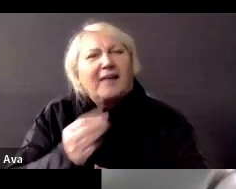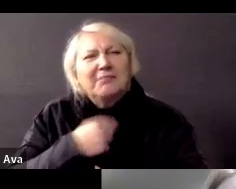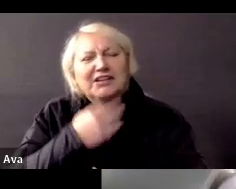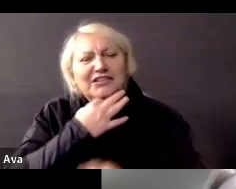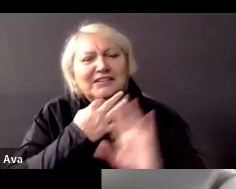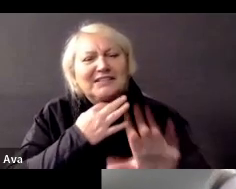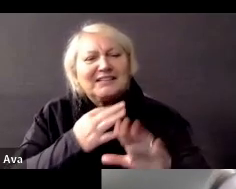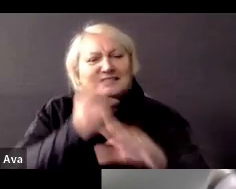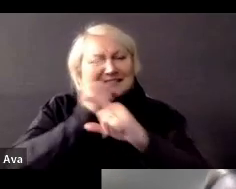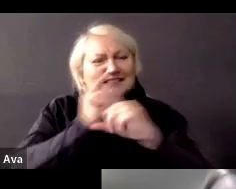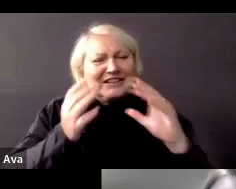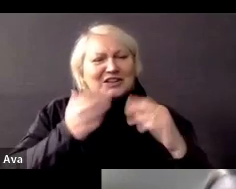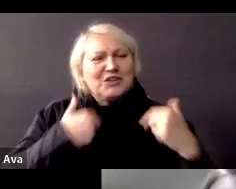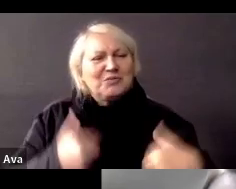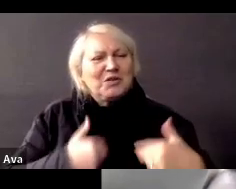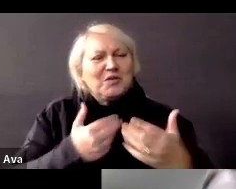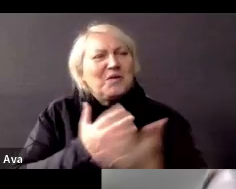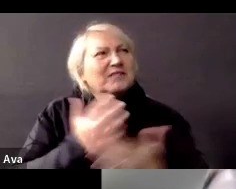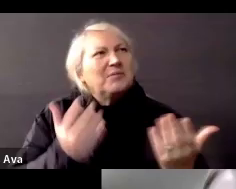some humor, but